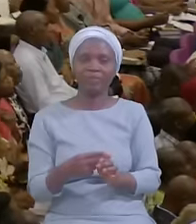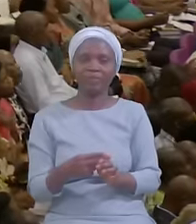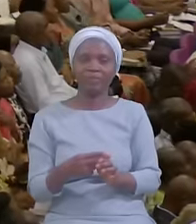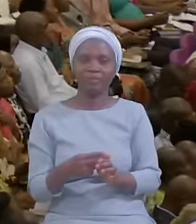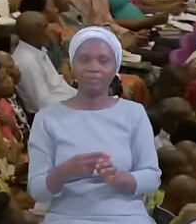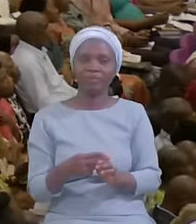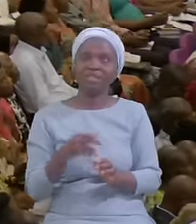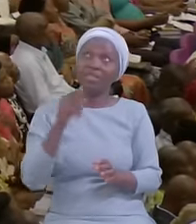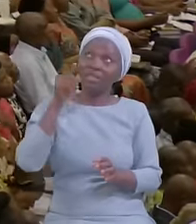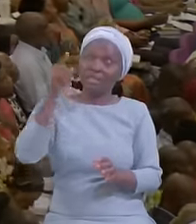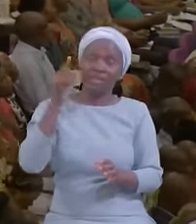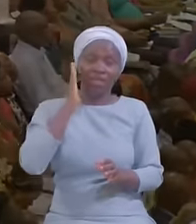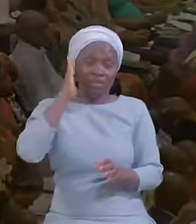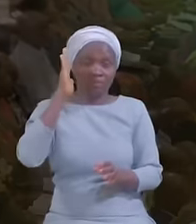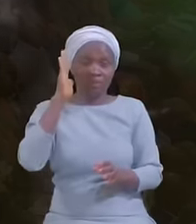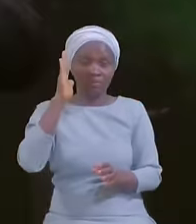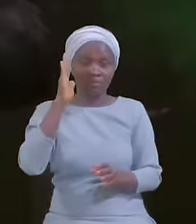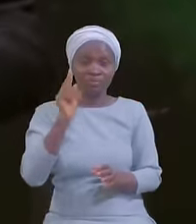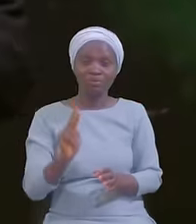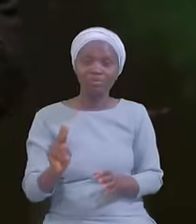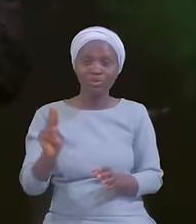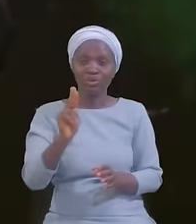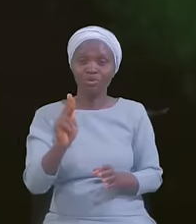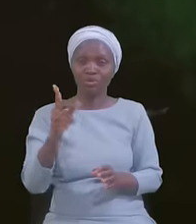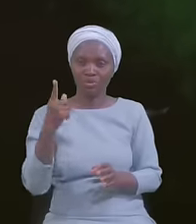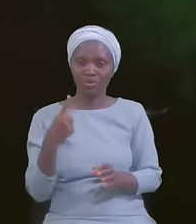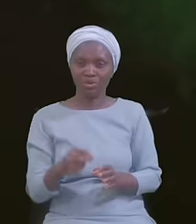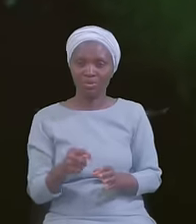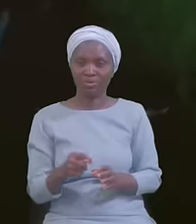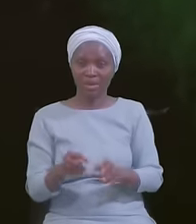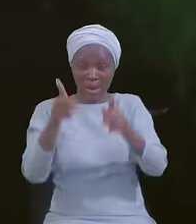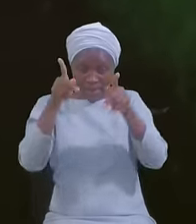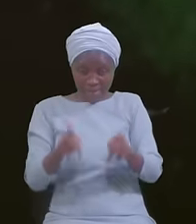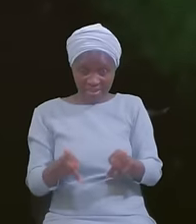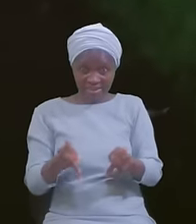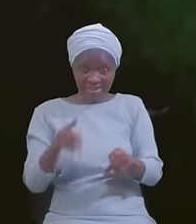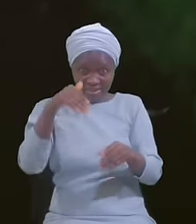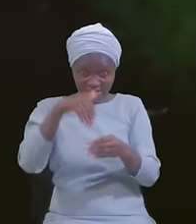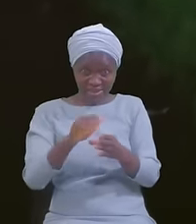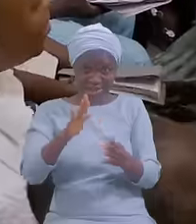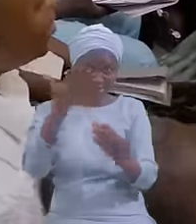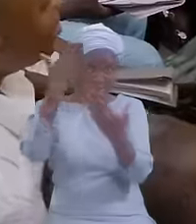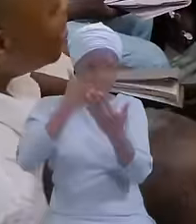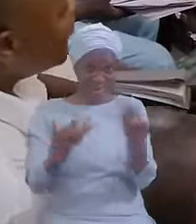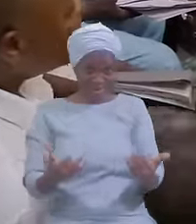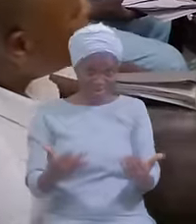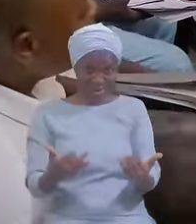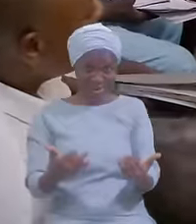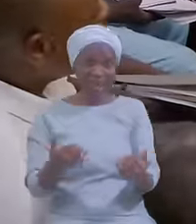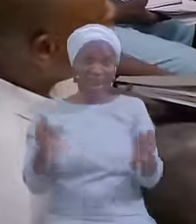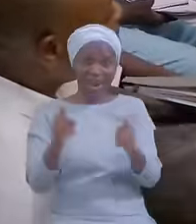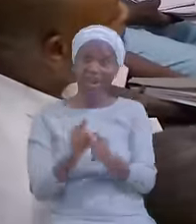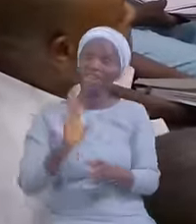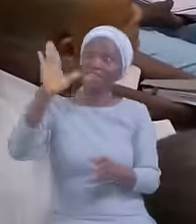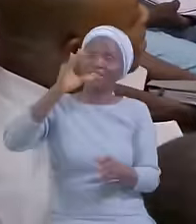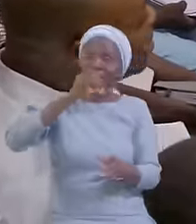He will use the person you see in front of you as his microphone. But